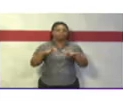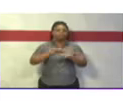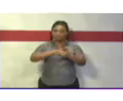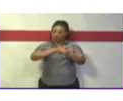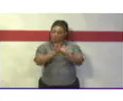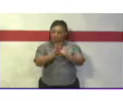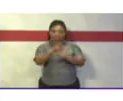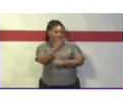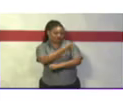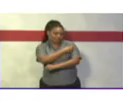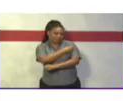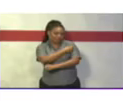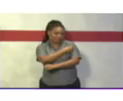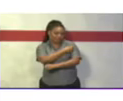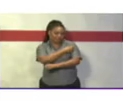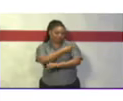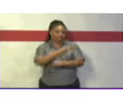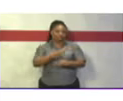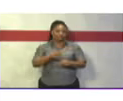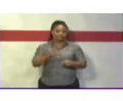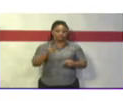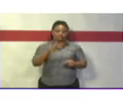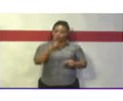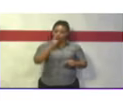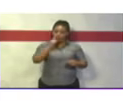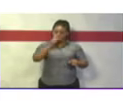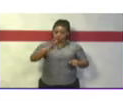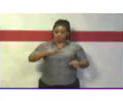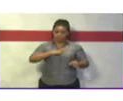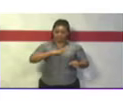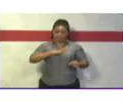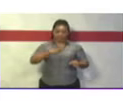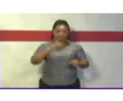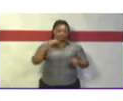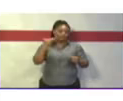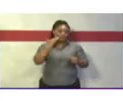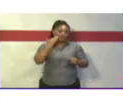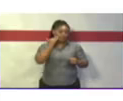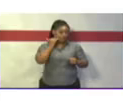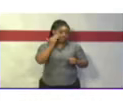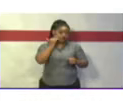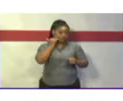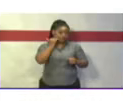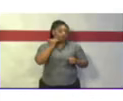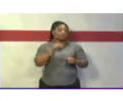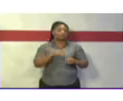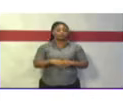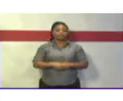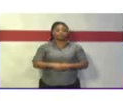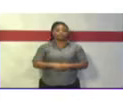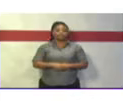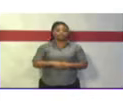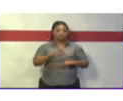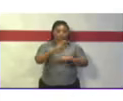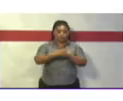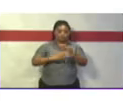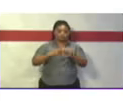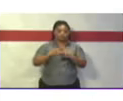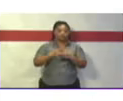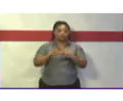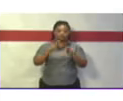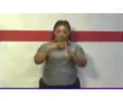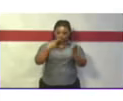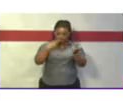vaccine on women's periods. So, with that in mind, were there reports in Trinidad and Tobago of